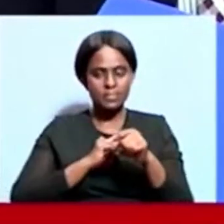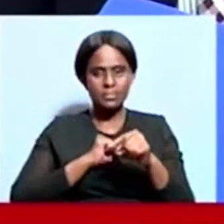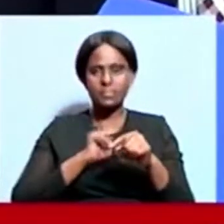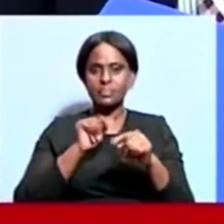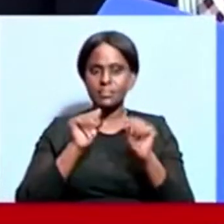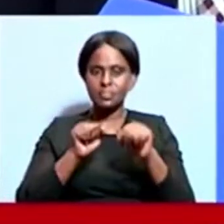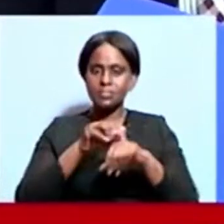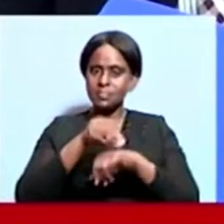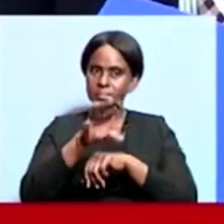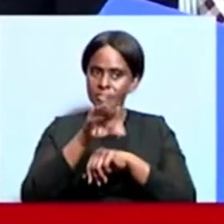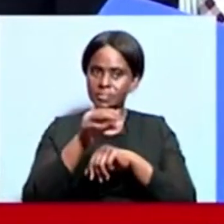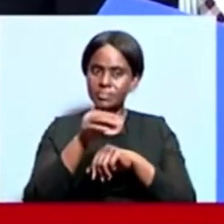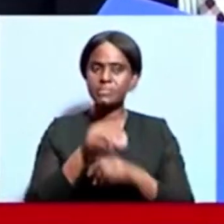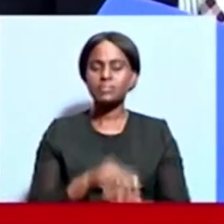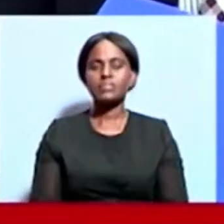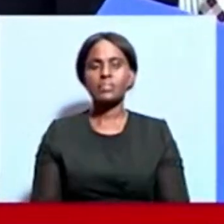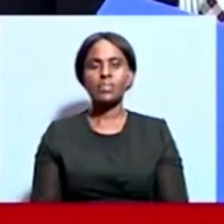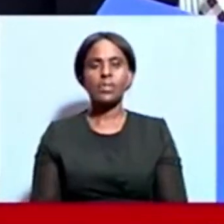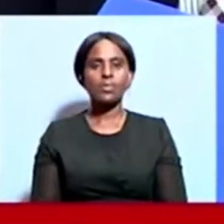guided.